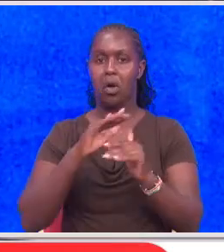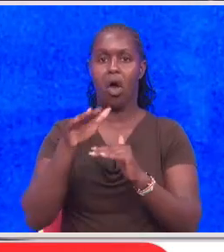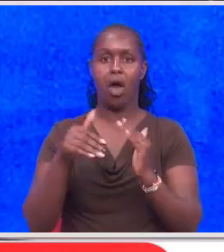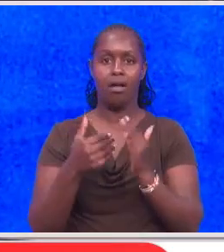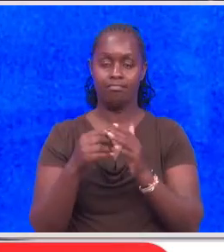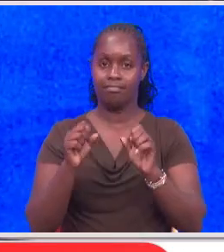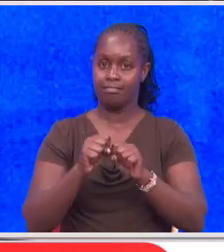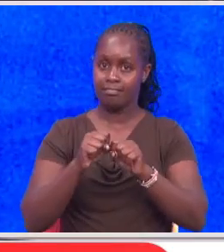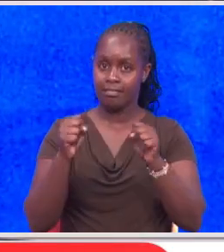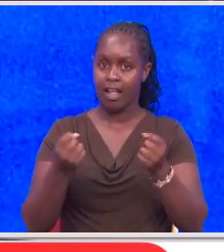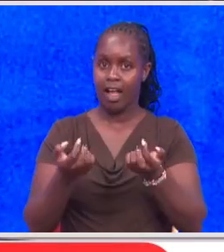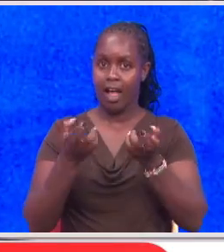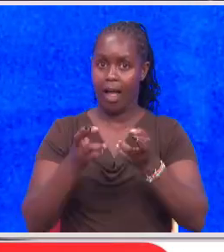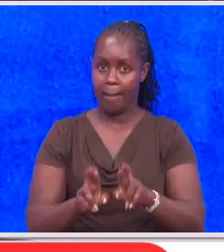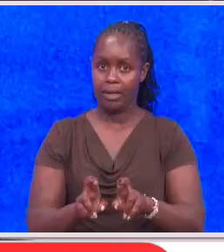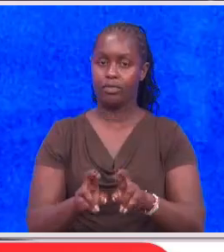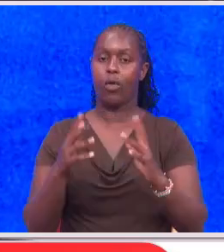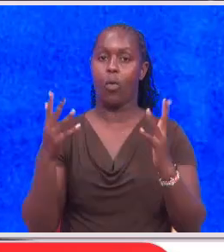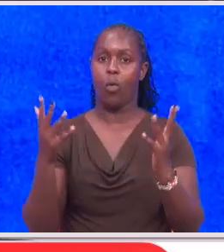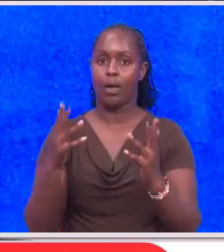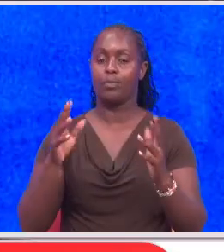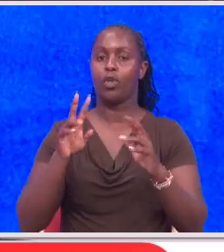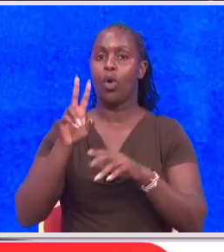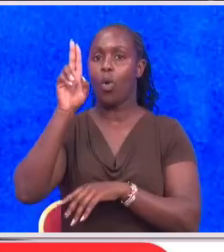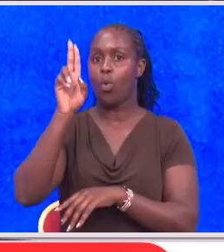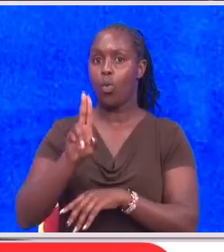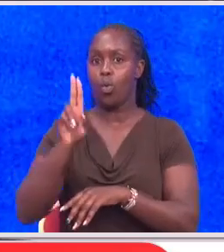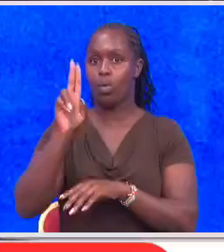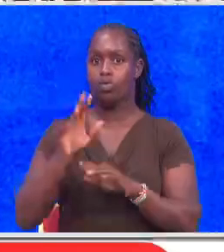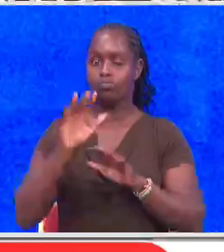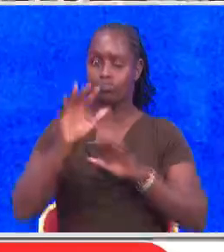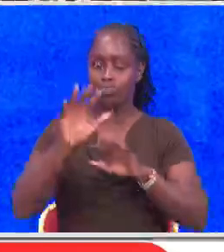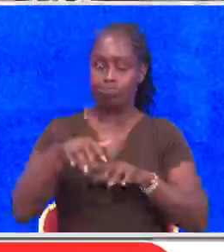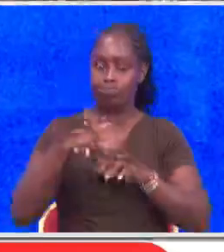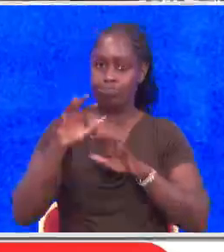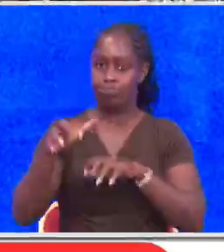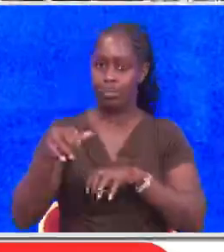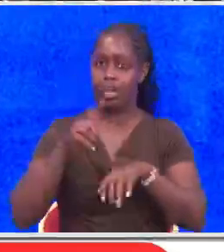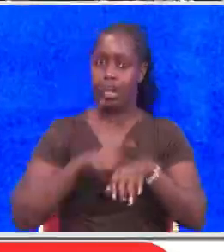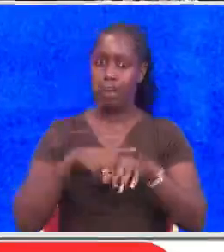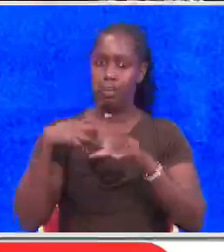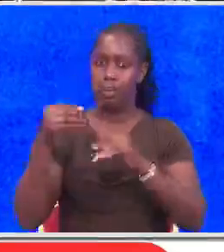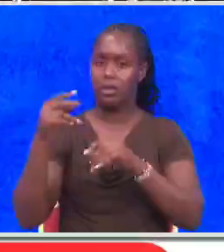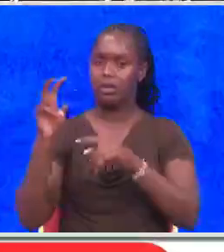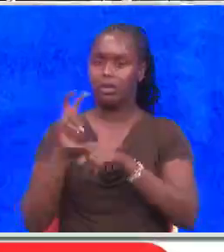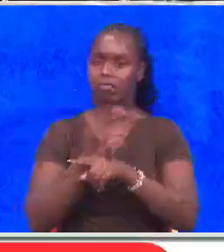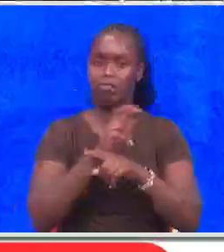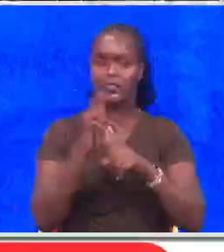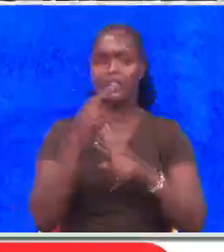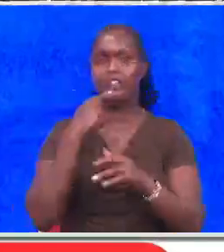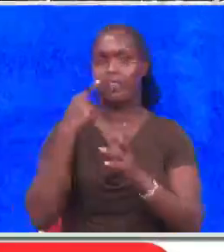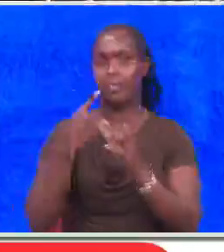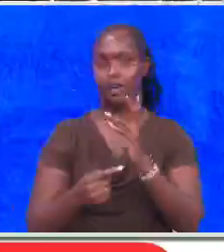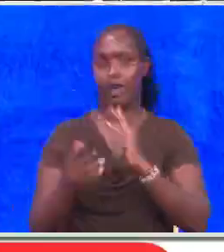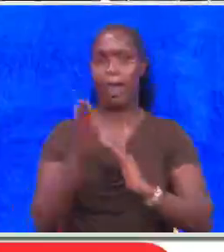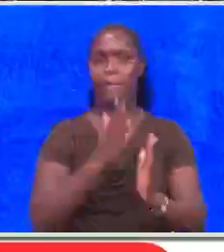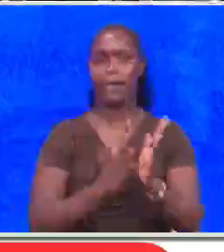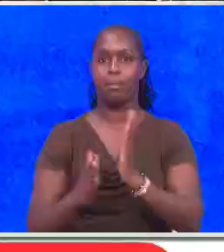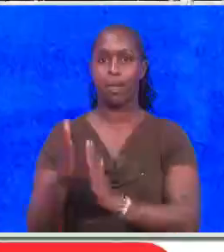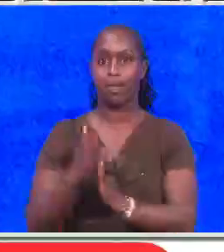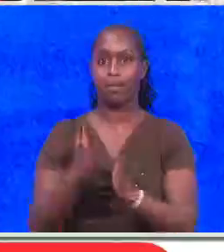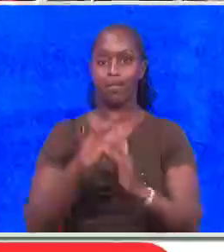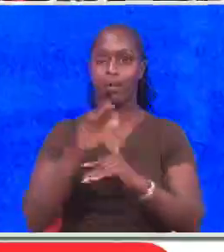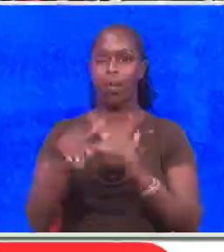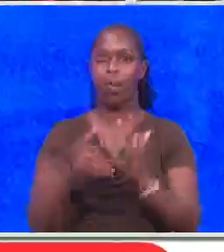be held at Uhuru Gardens in Nairobi. Now, during an inspection tour at the venue, PS Omollo stated that the preparations ahead of the day